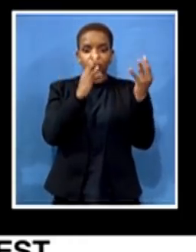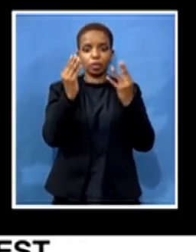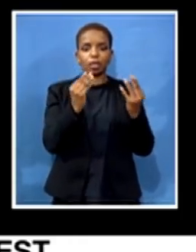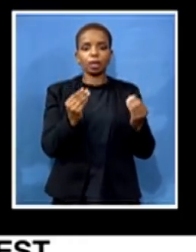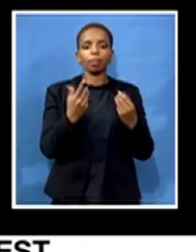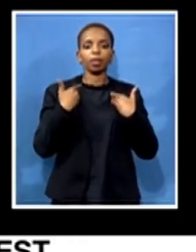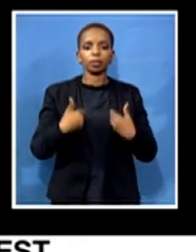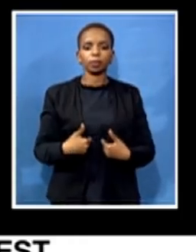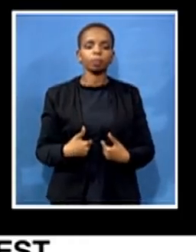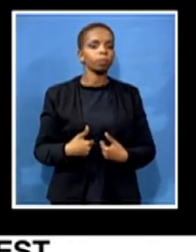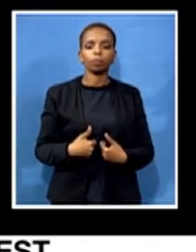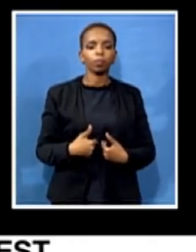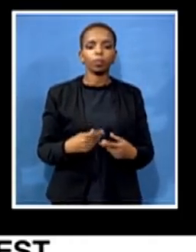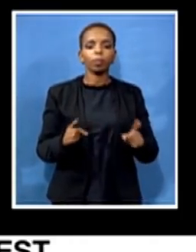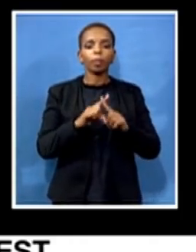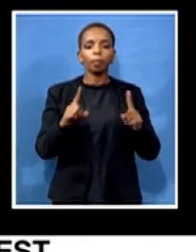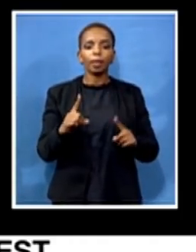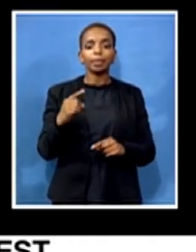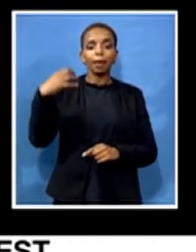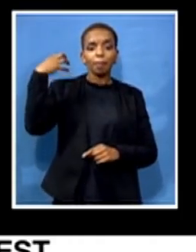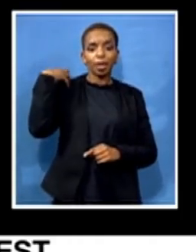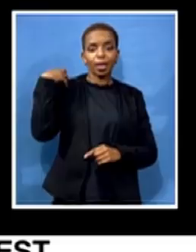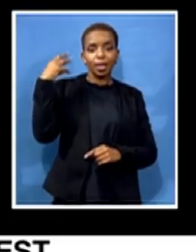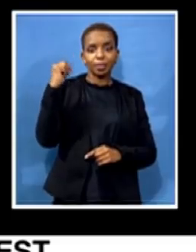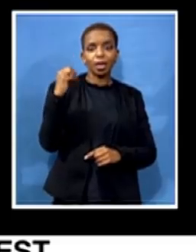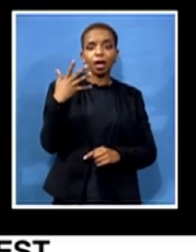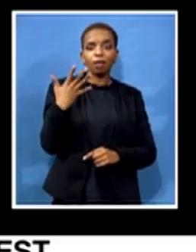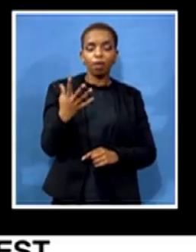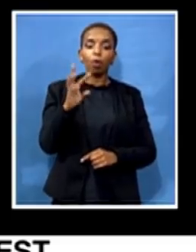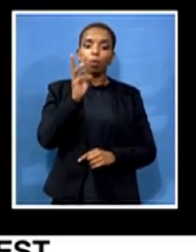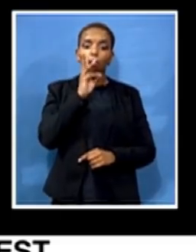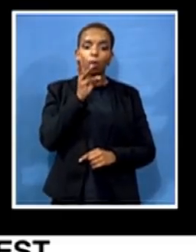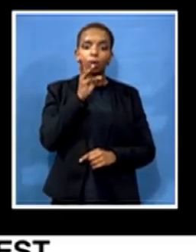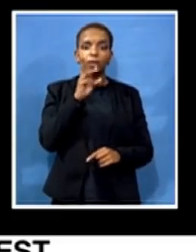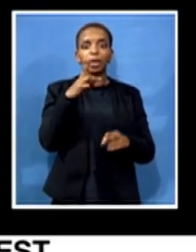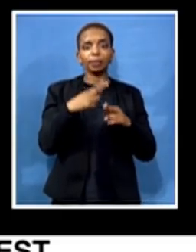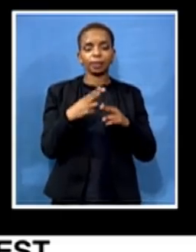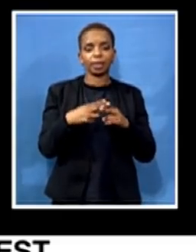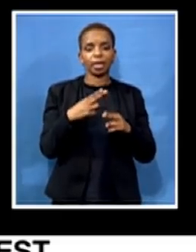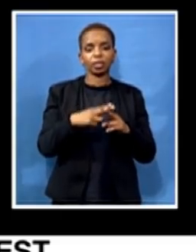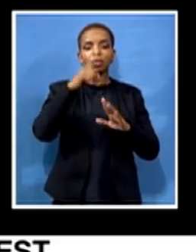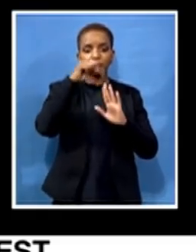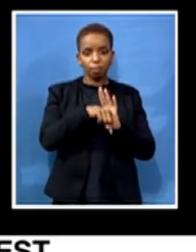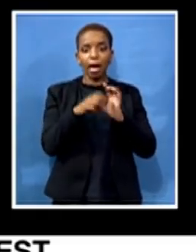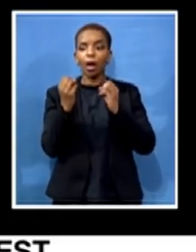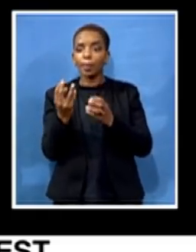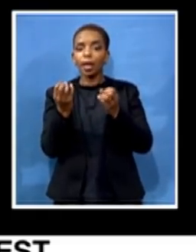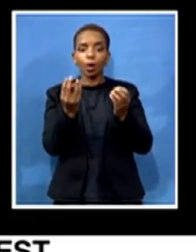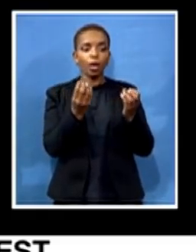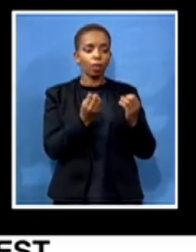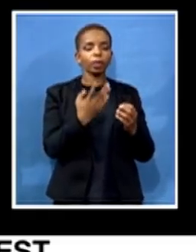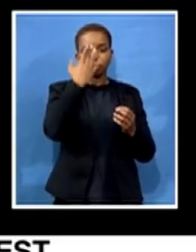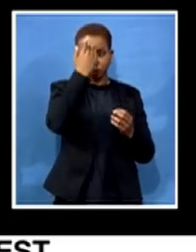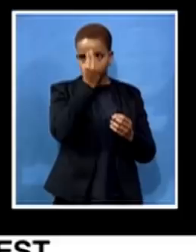Water and Sanitation can give the breakdown per district and